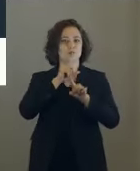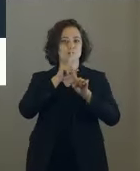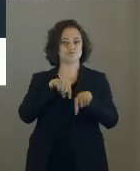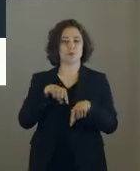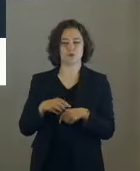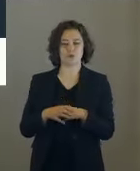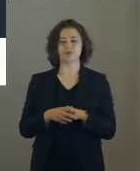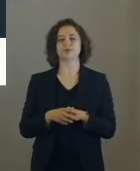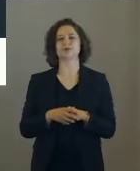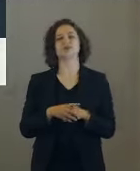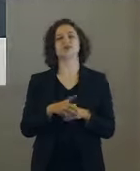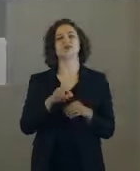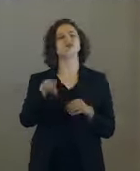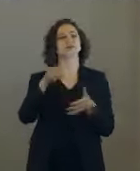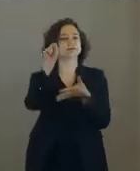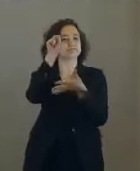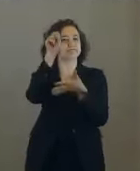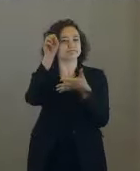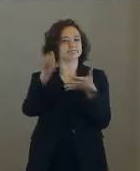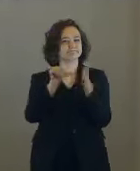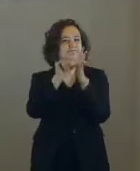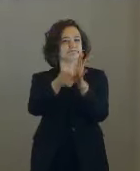I'm just going to highlight a few